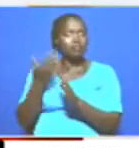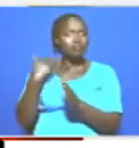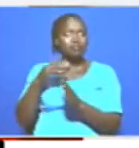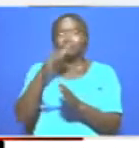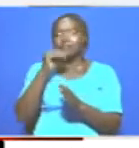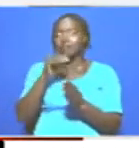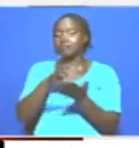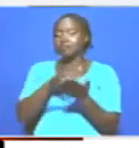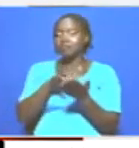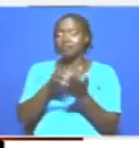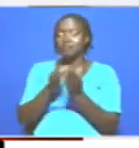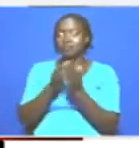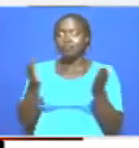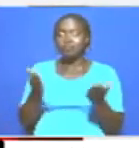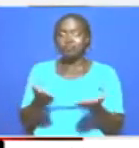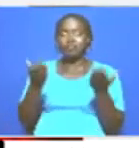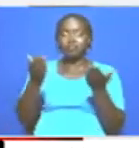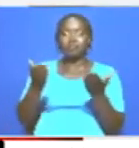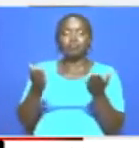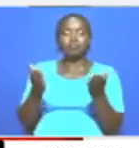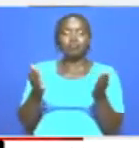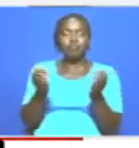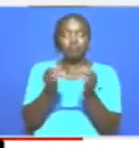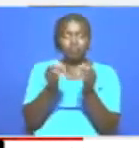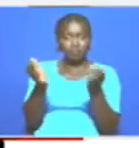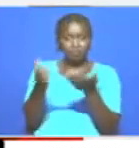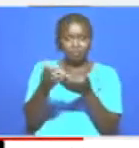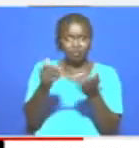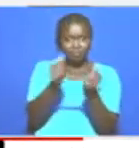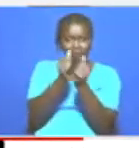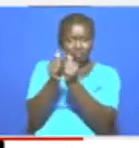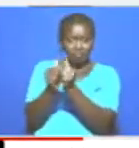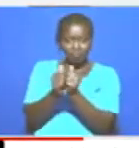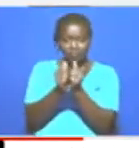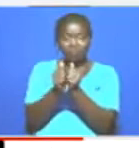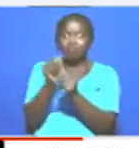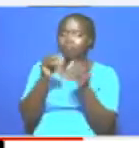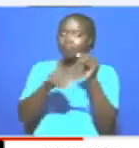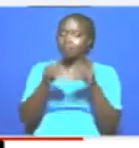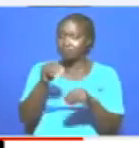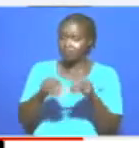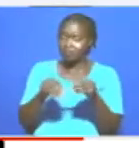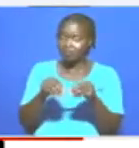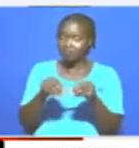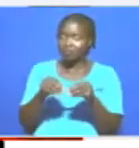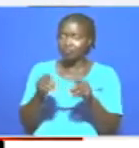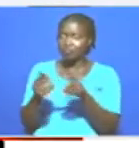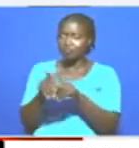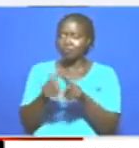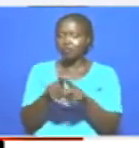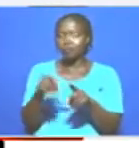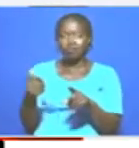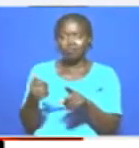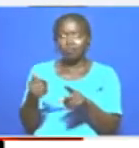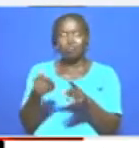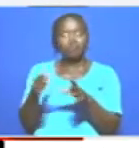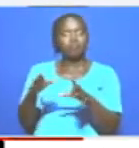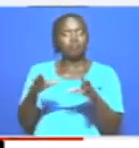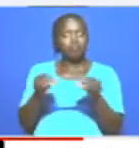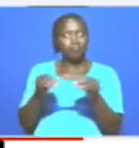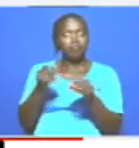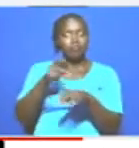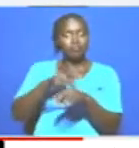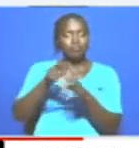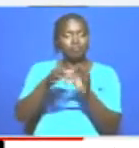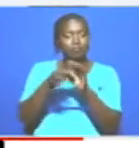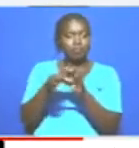is a great boost to our collective preparedness for elections. In the same spirit, I call upon all other agencies to embody the principles of coordination,